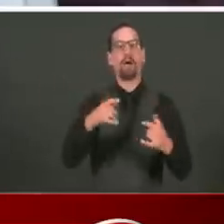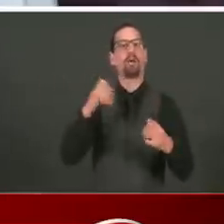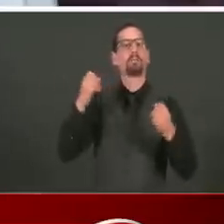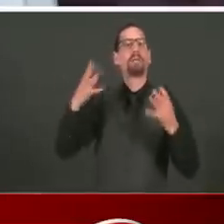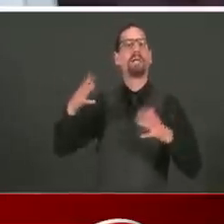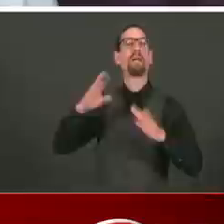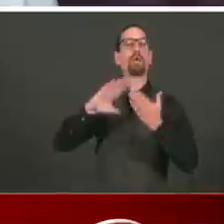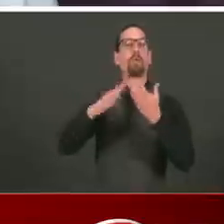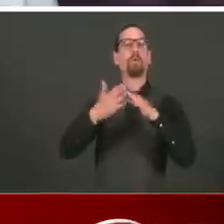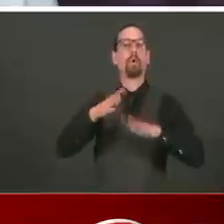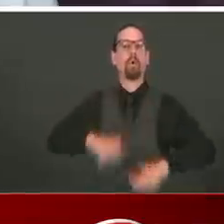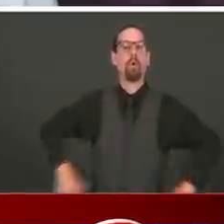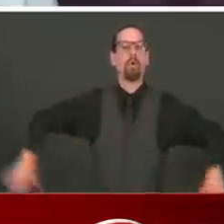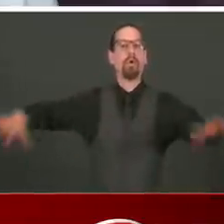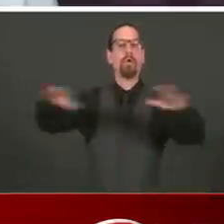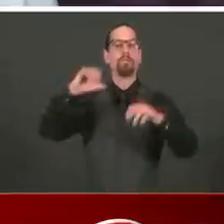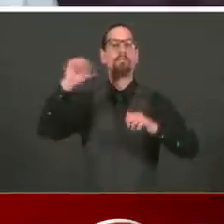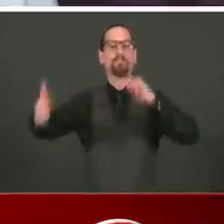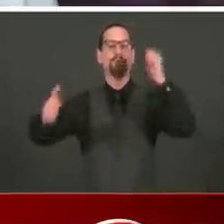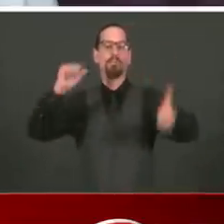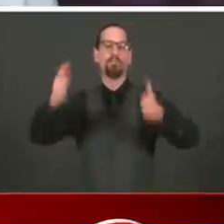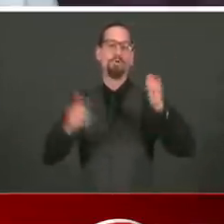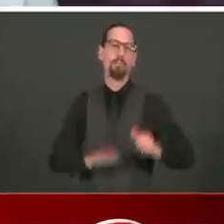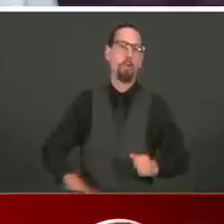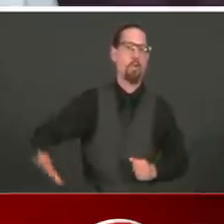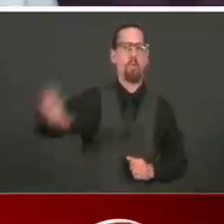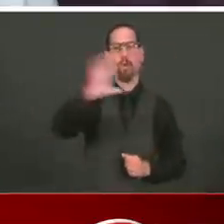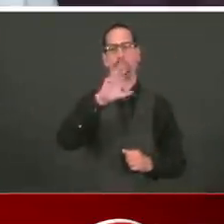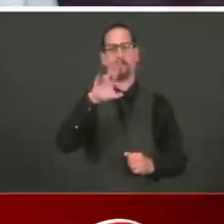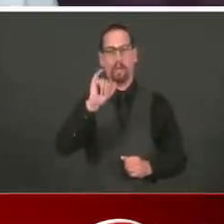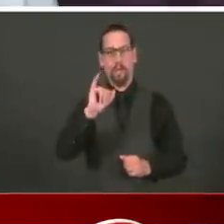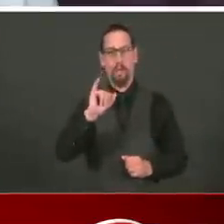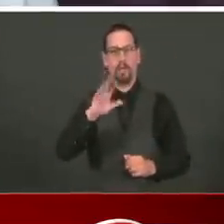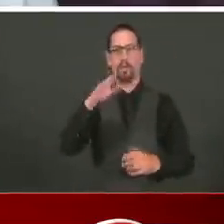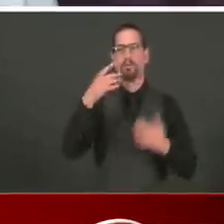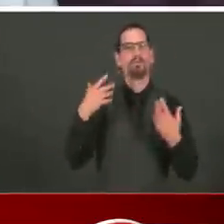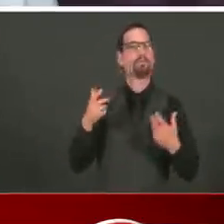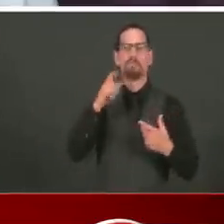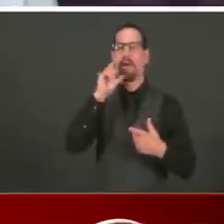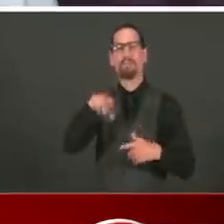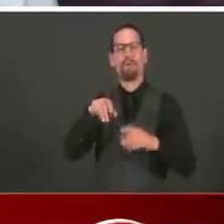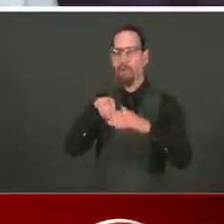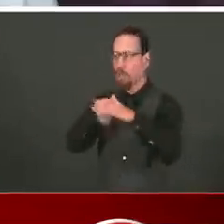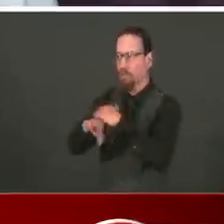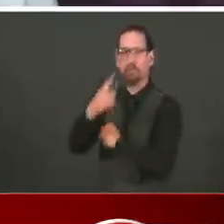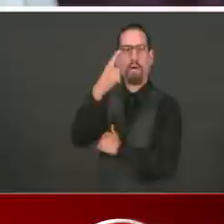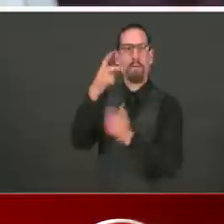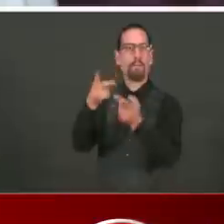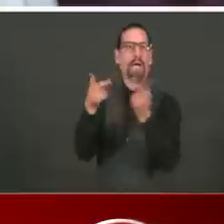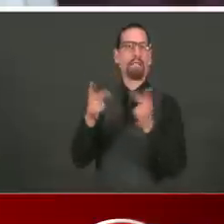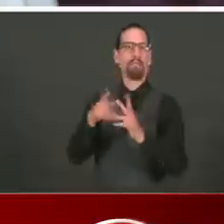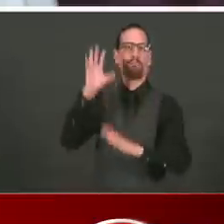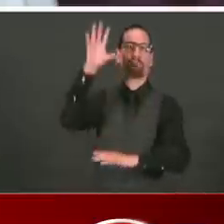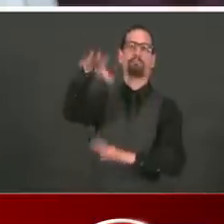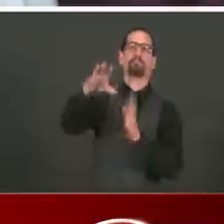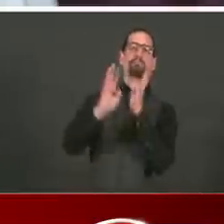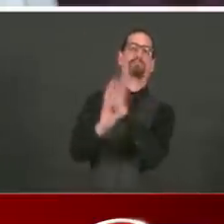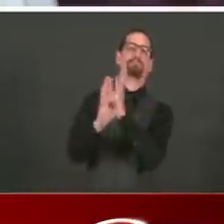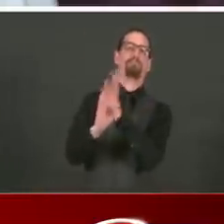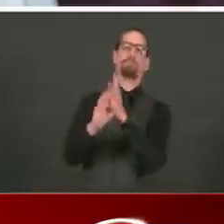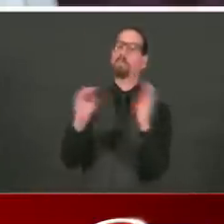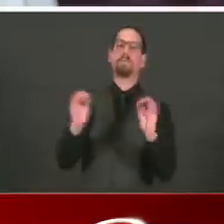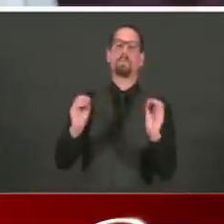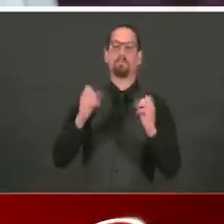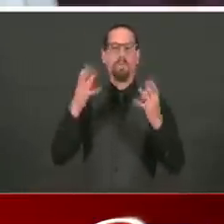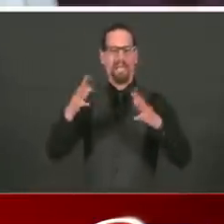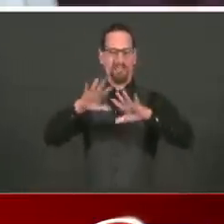constantly updated, so that's your quickest, best, most accurate source of information. Where do I get tested? We've also added